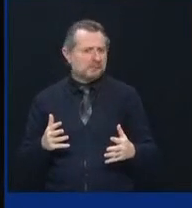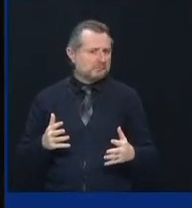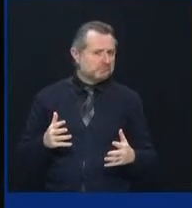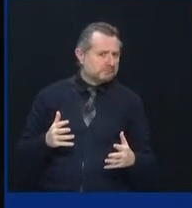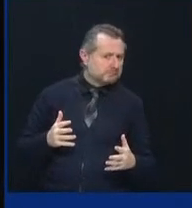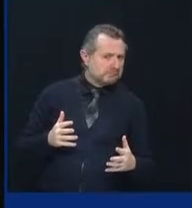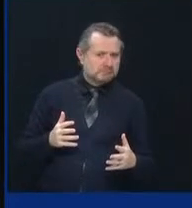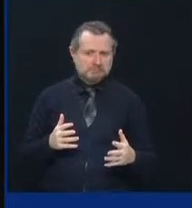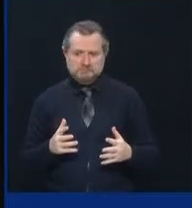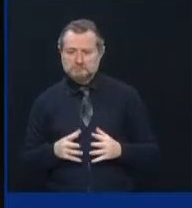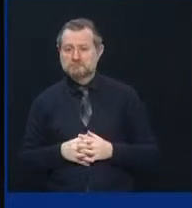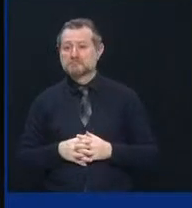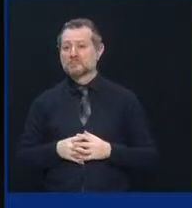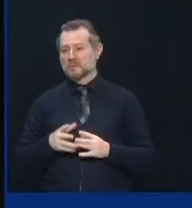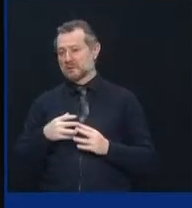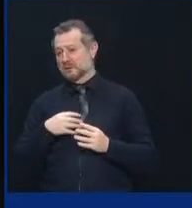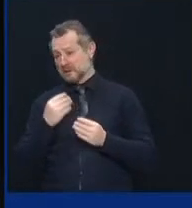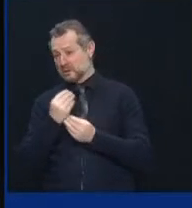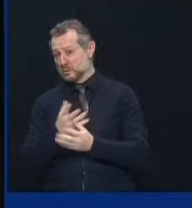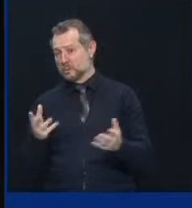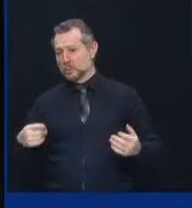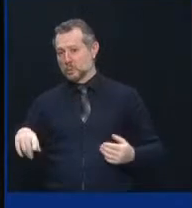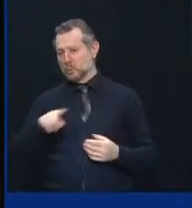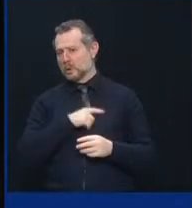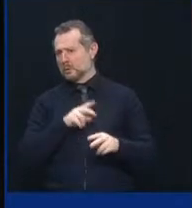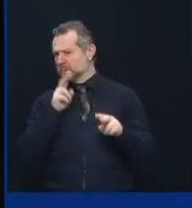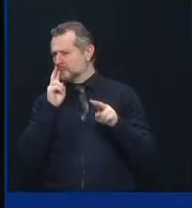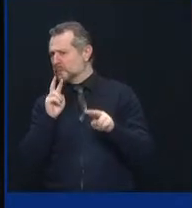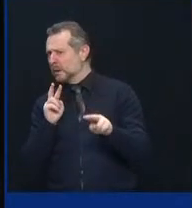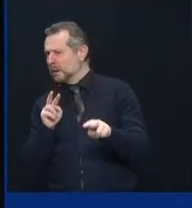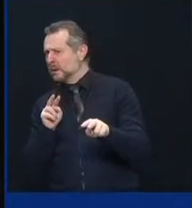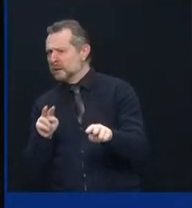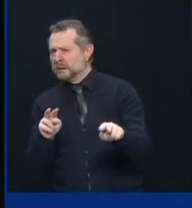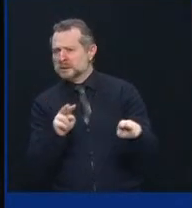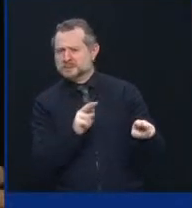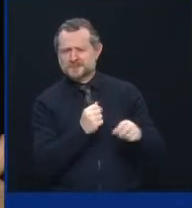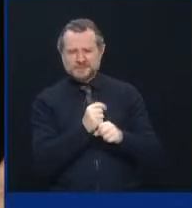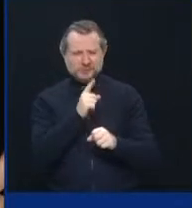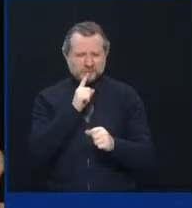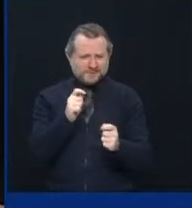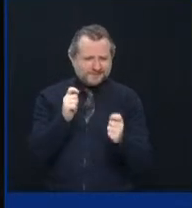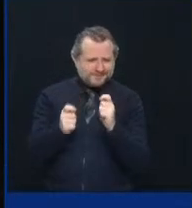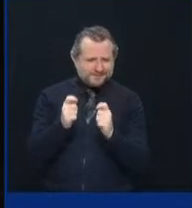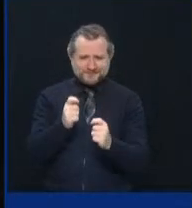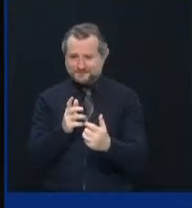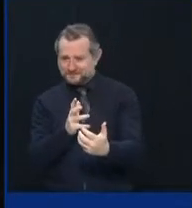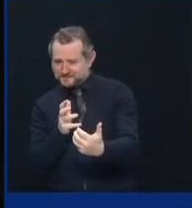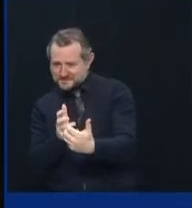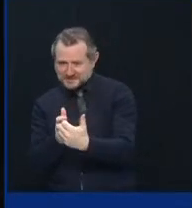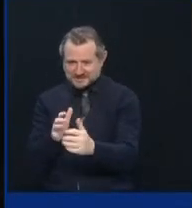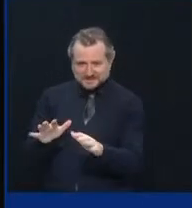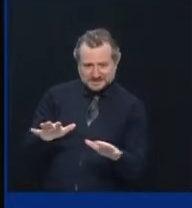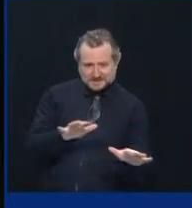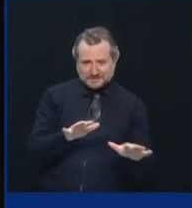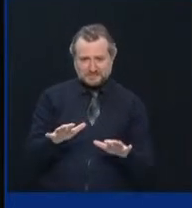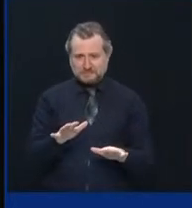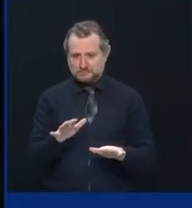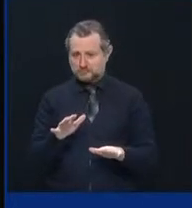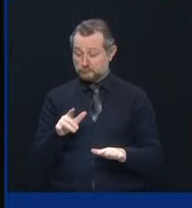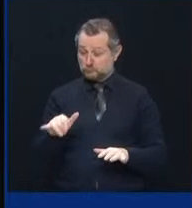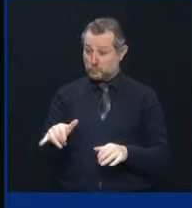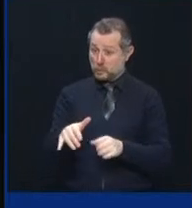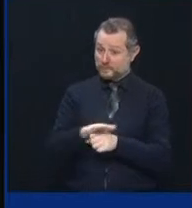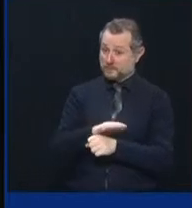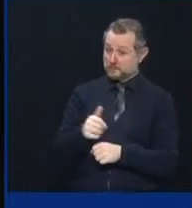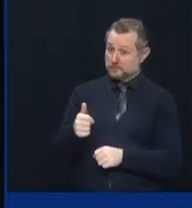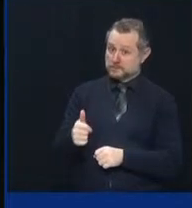can tell you is we watch it and we adapt. This COVID beast has